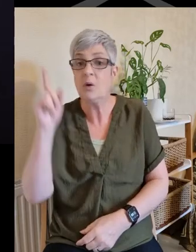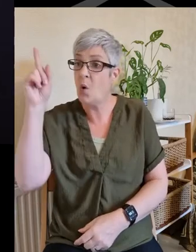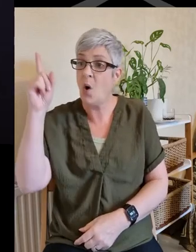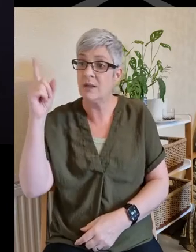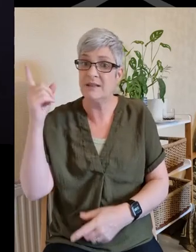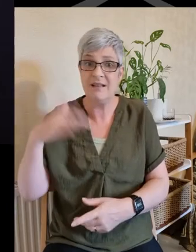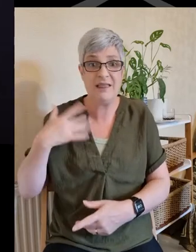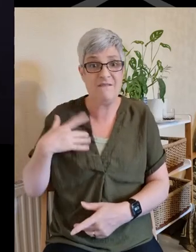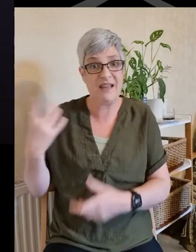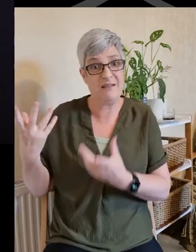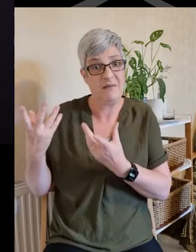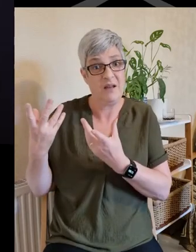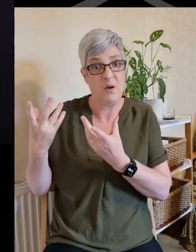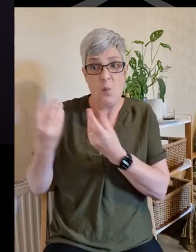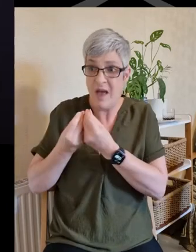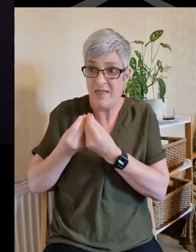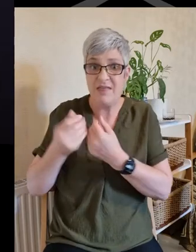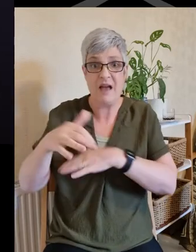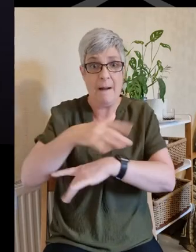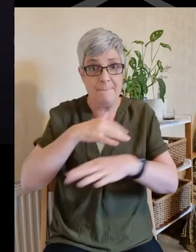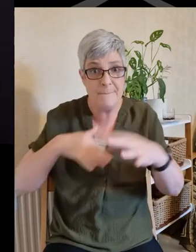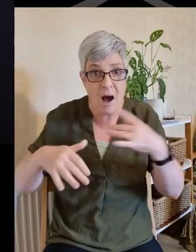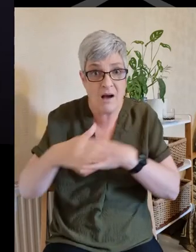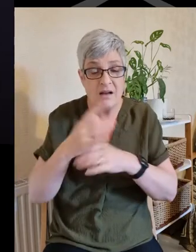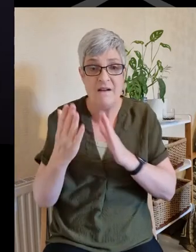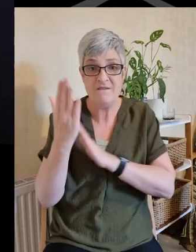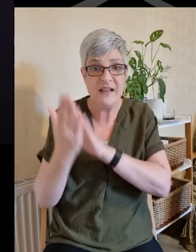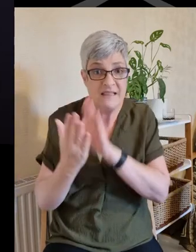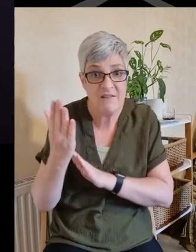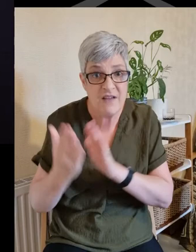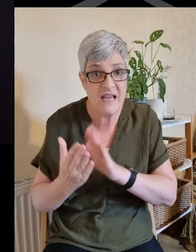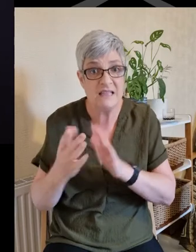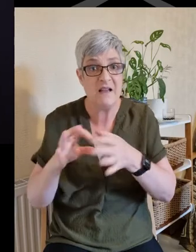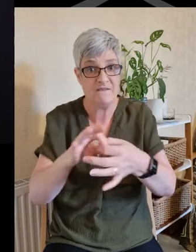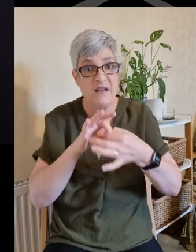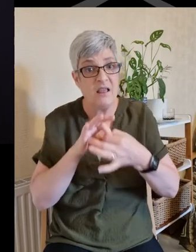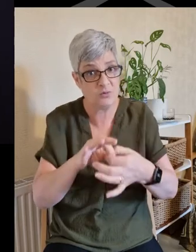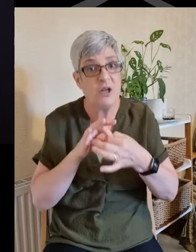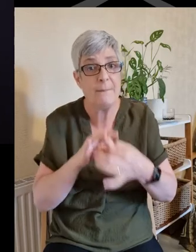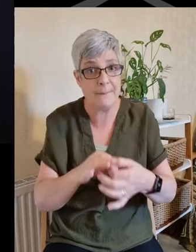people, among them, in fellowship.